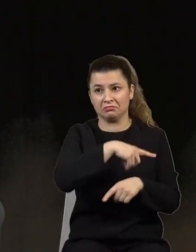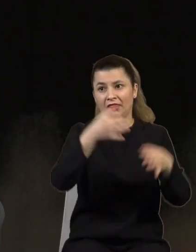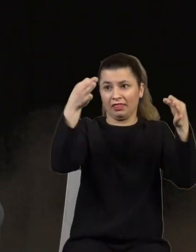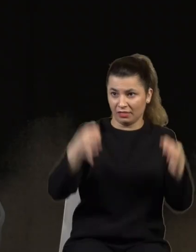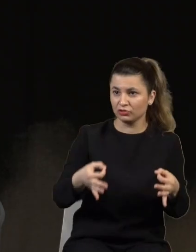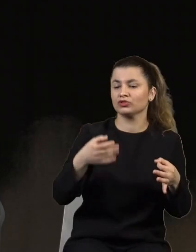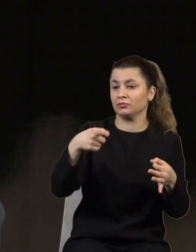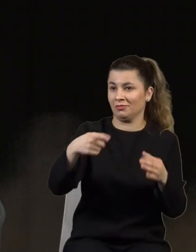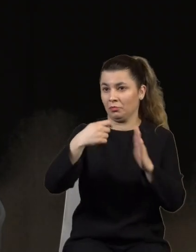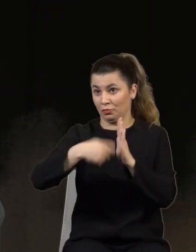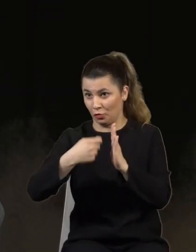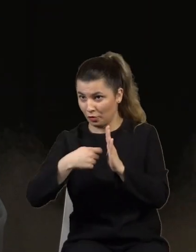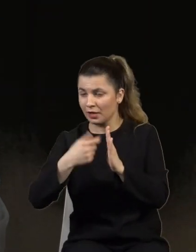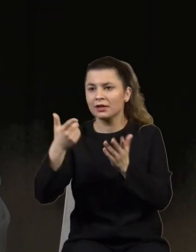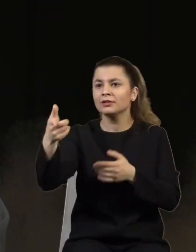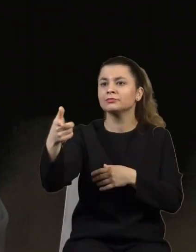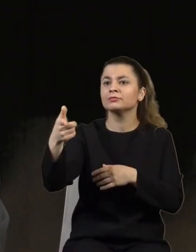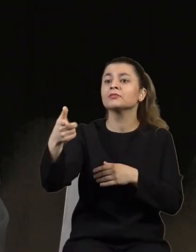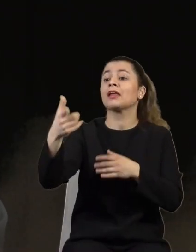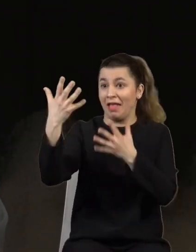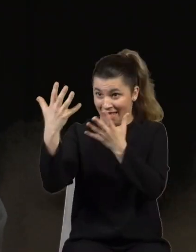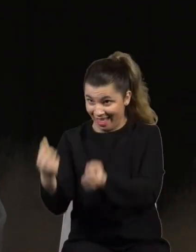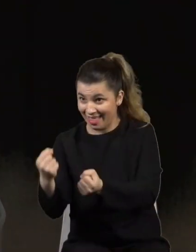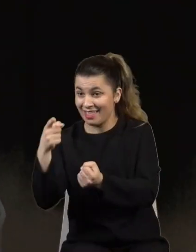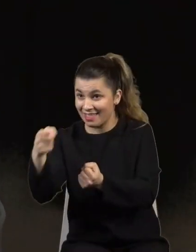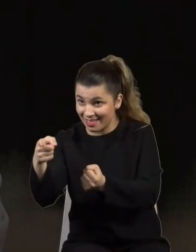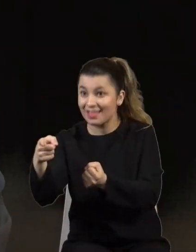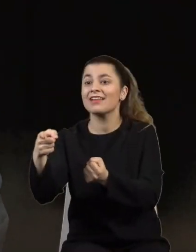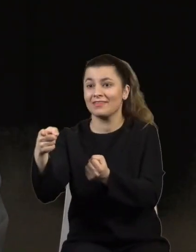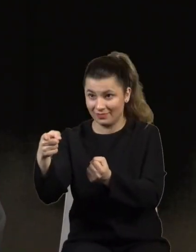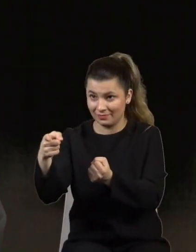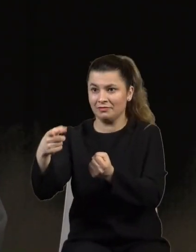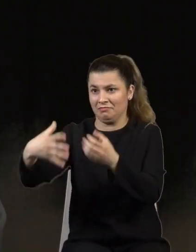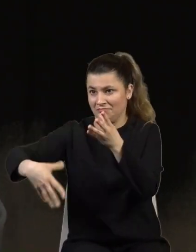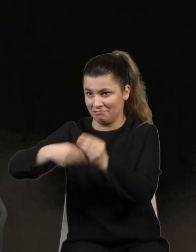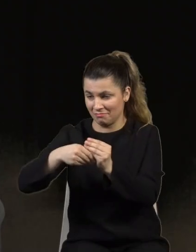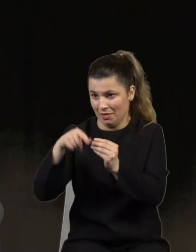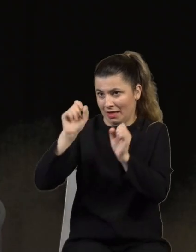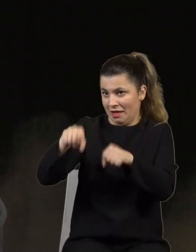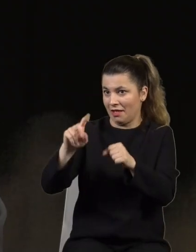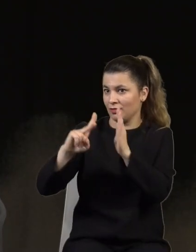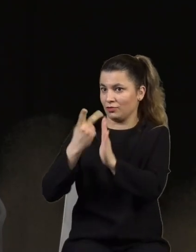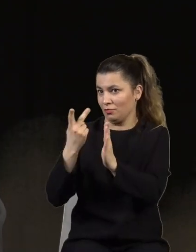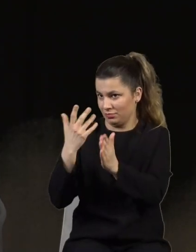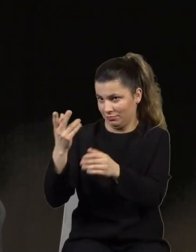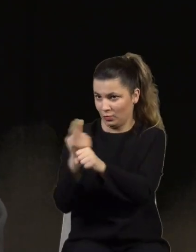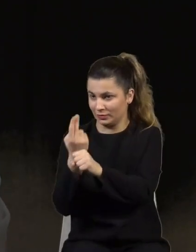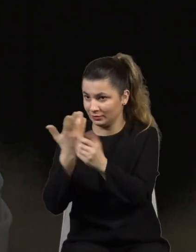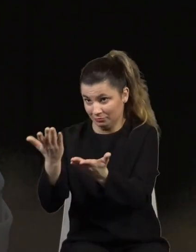use solution, and we have two objectives achieved: cohesion policy plus